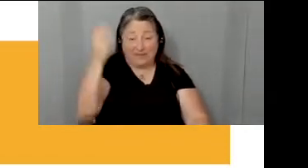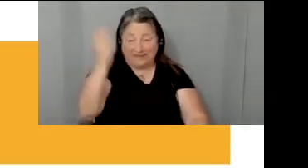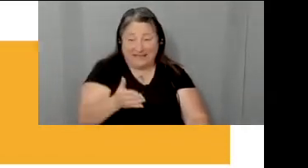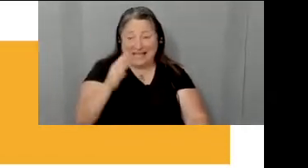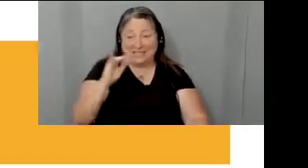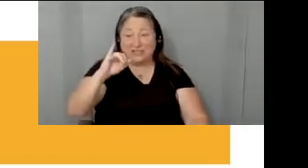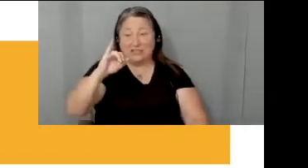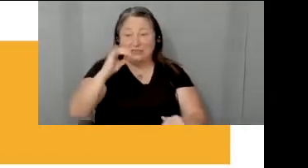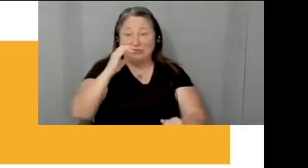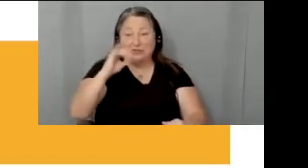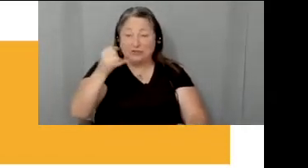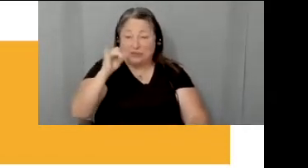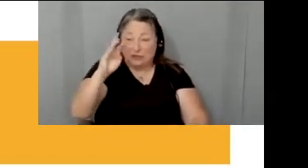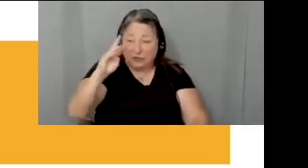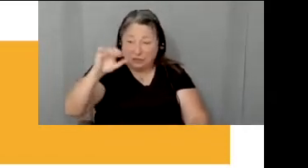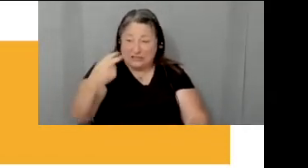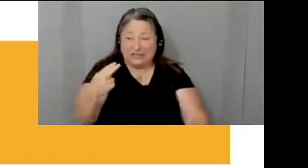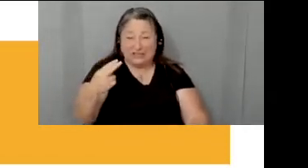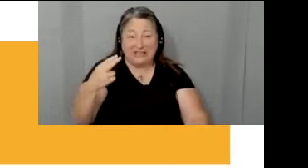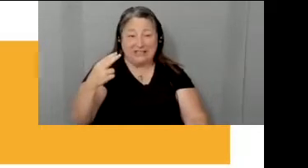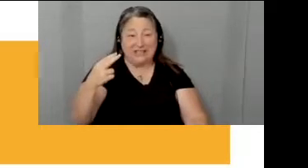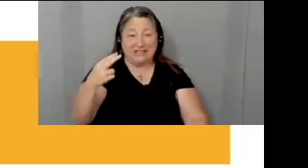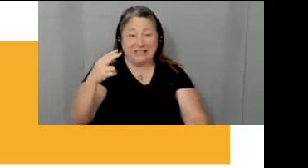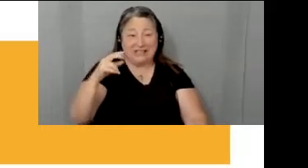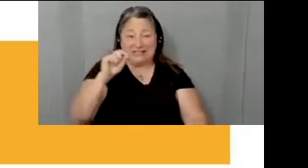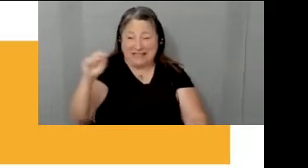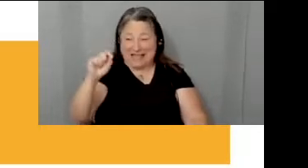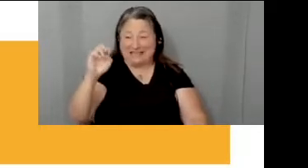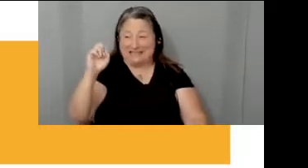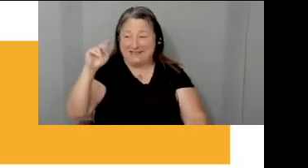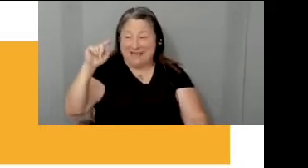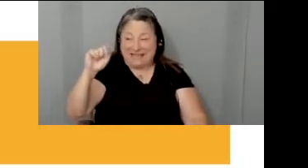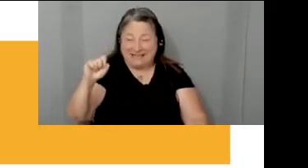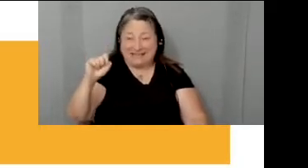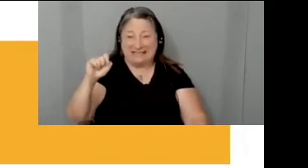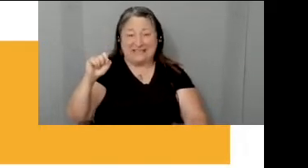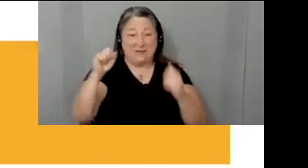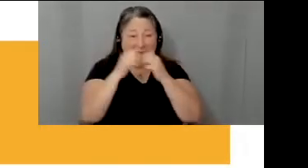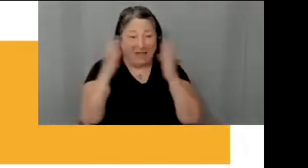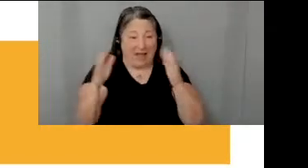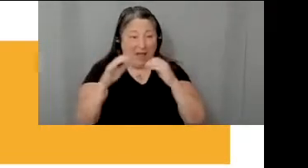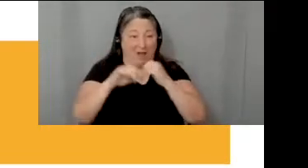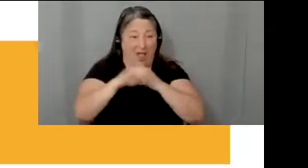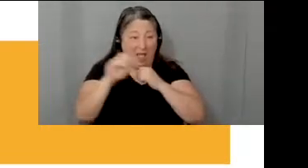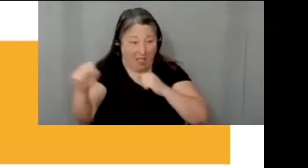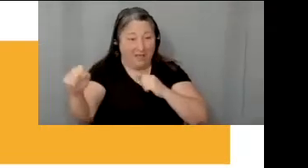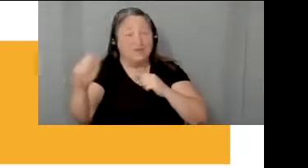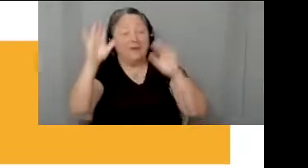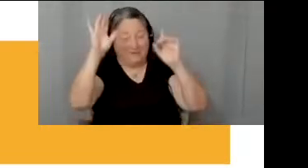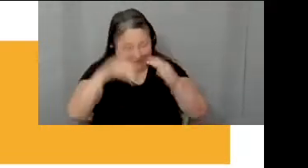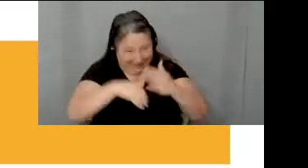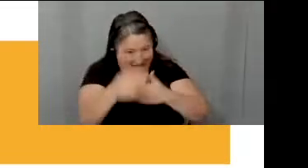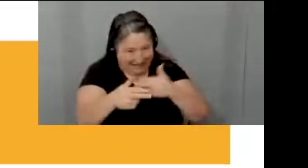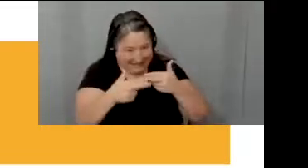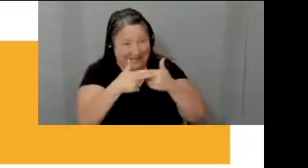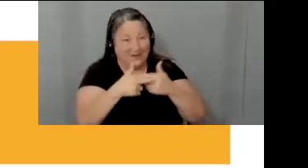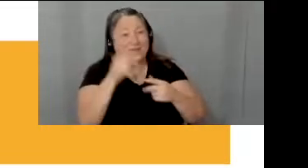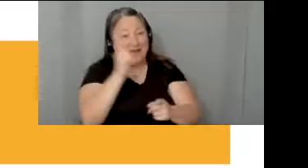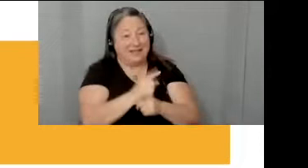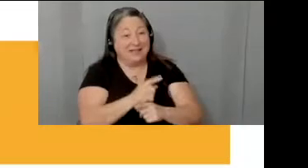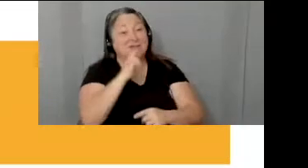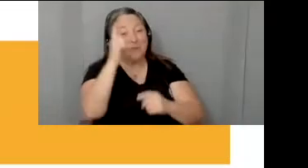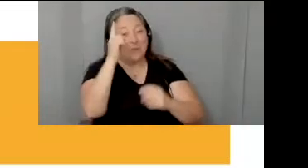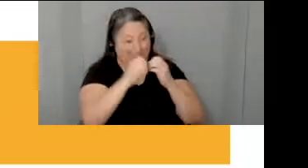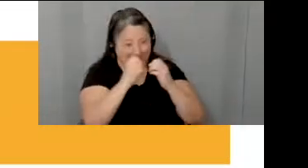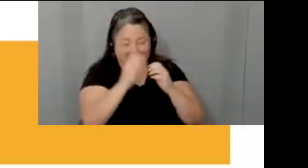www.respectability.org/Jewish events. Without further ado, next slide, so I can say without further. Oh, that's right. There is one more.